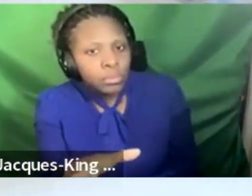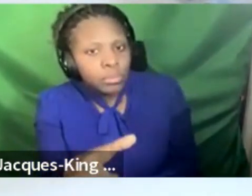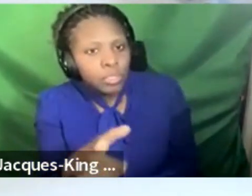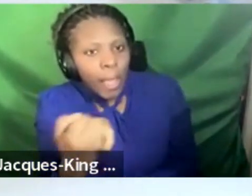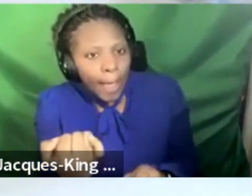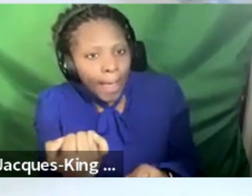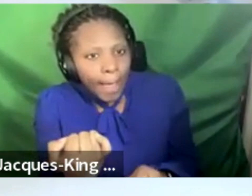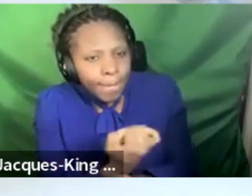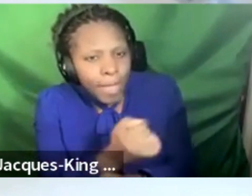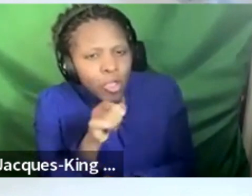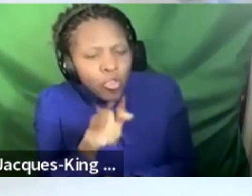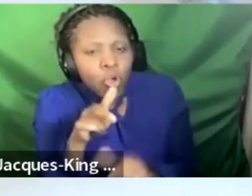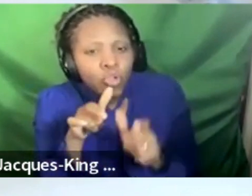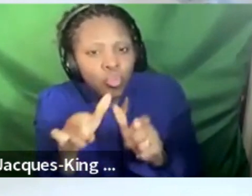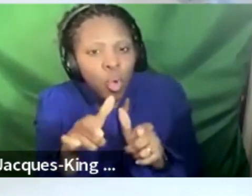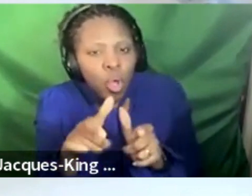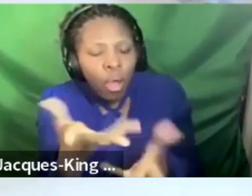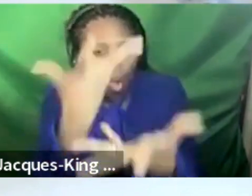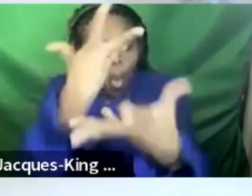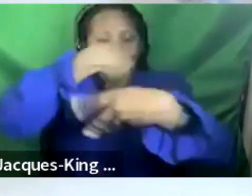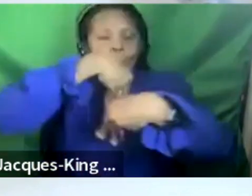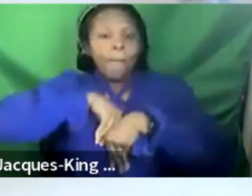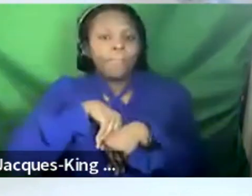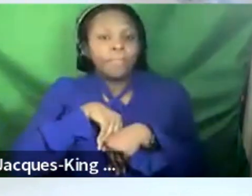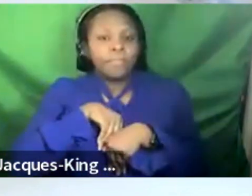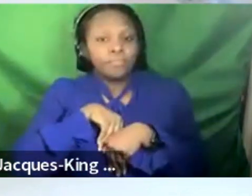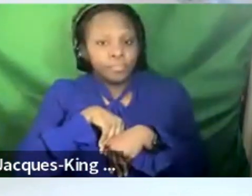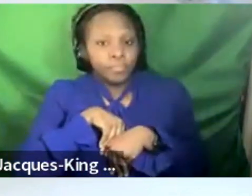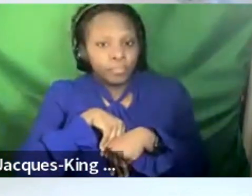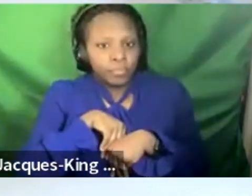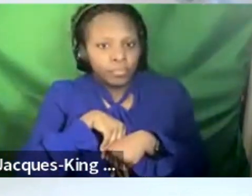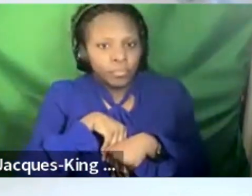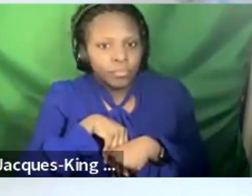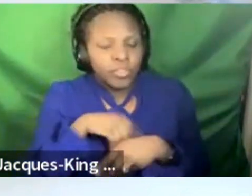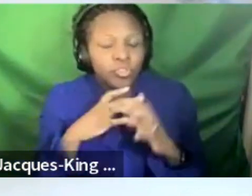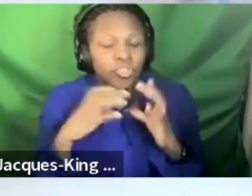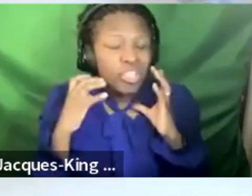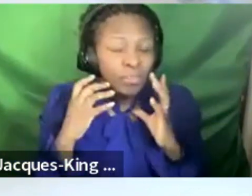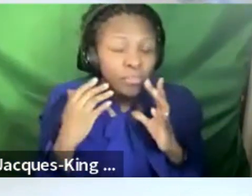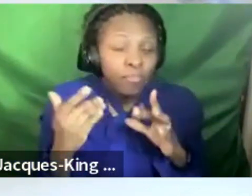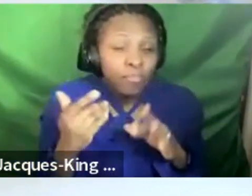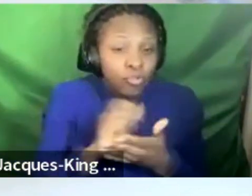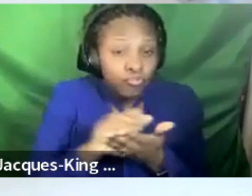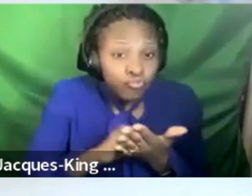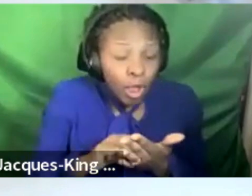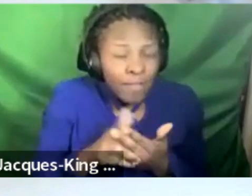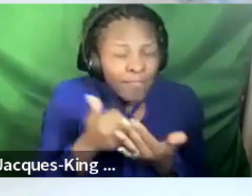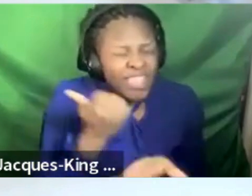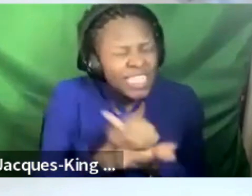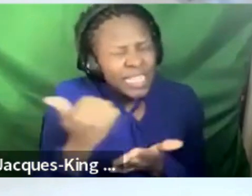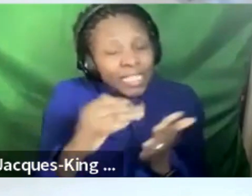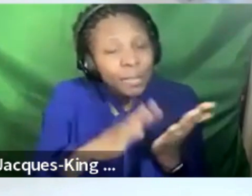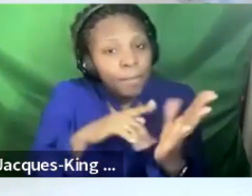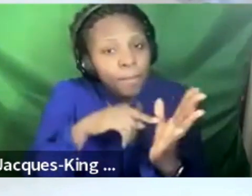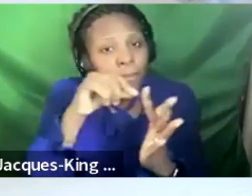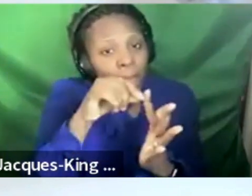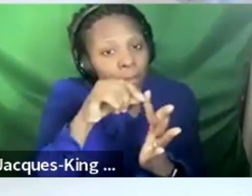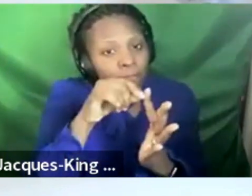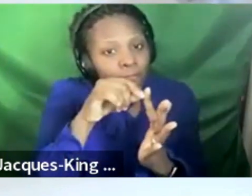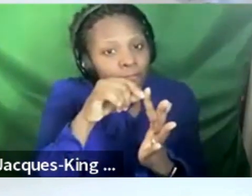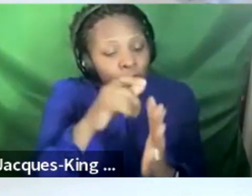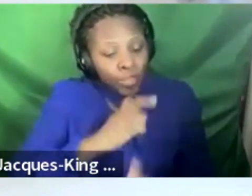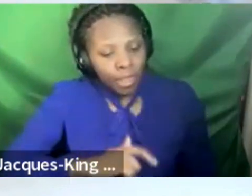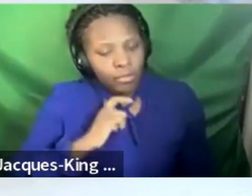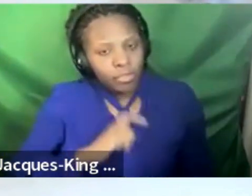speak those words, and then try and make those words feel your body. Because Shakespeare writes